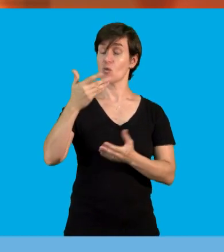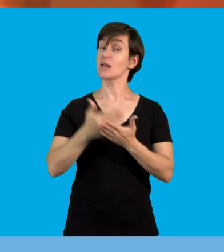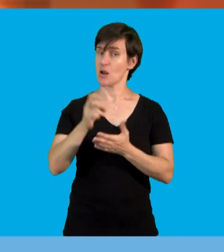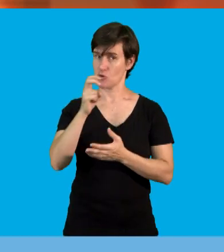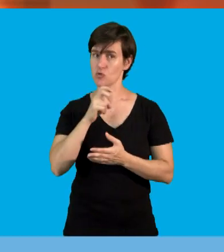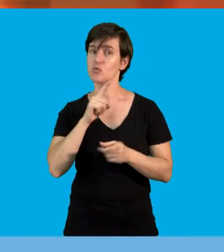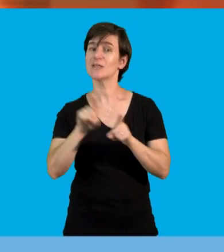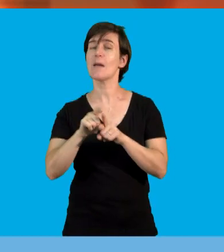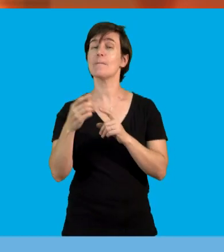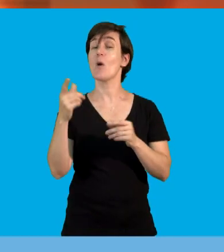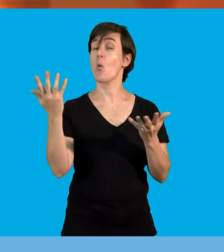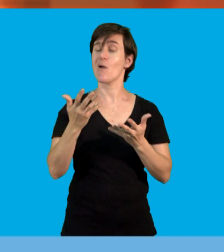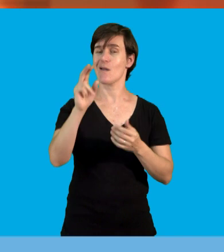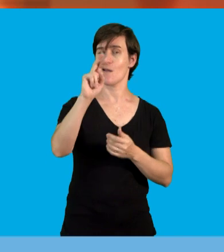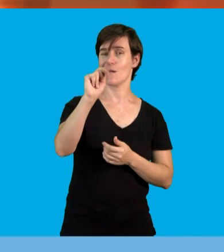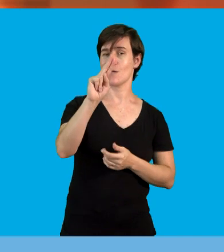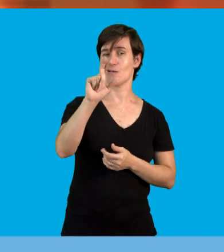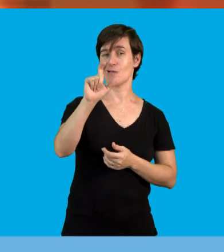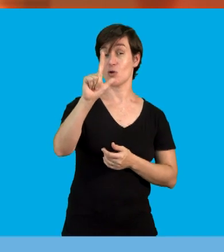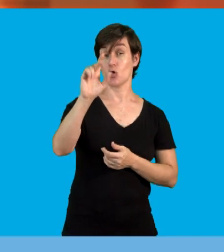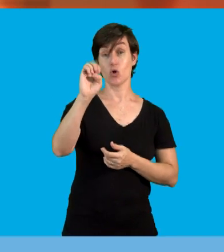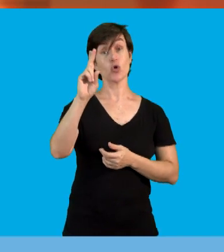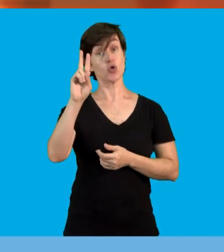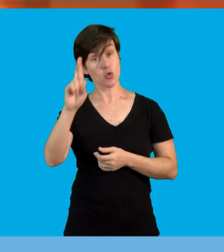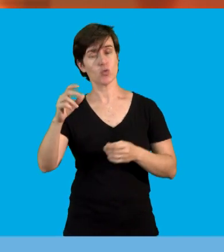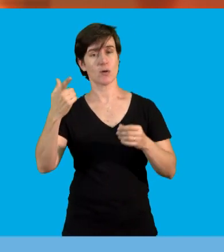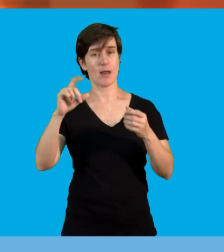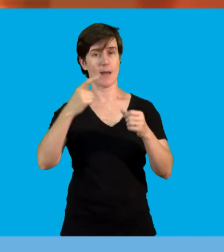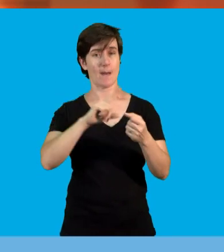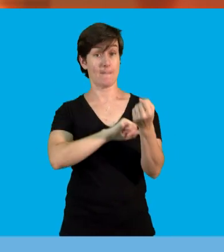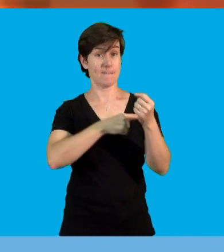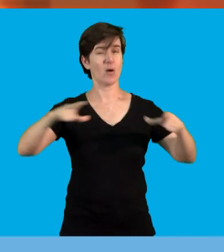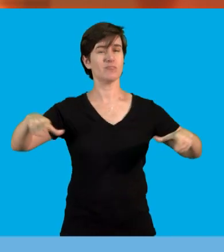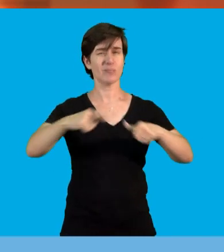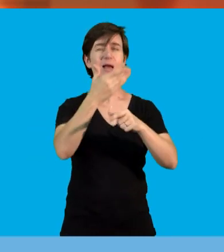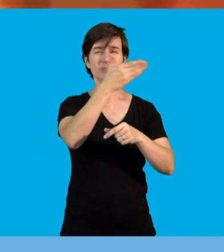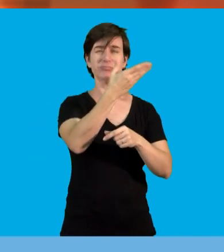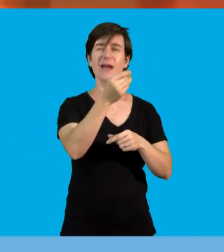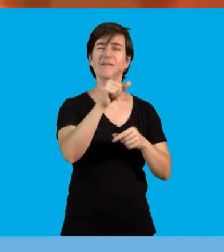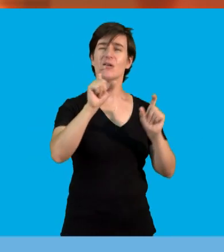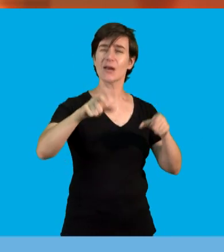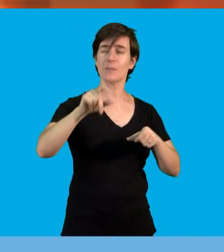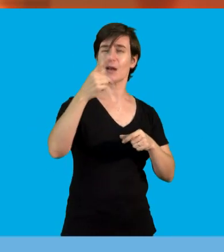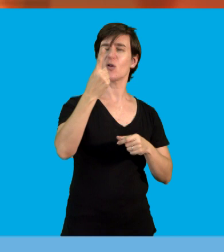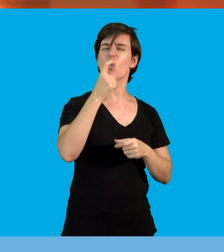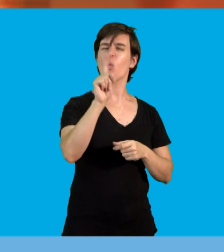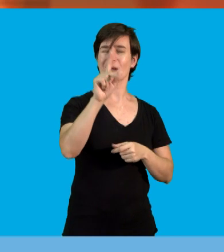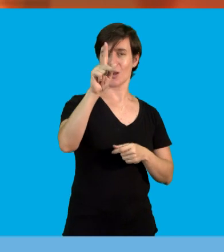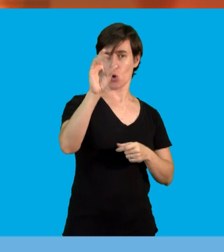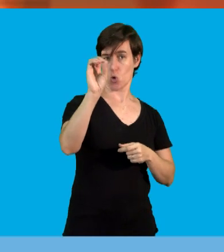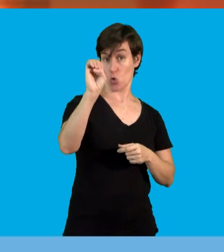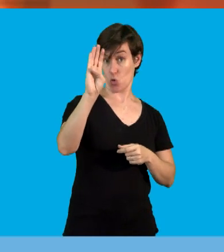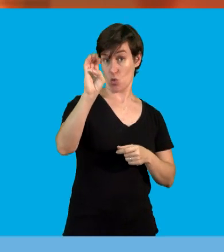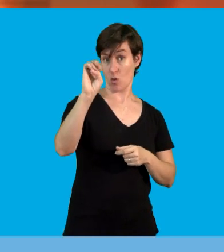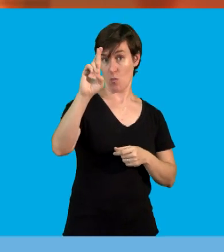a nuclear power station, which is what we have also somewhere in Cape Town, which is known as the